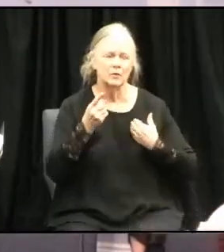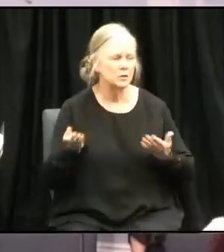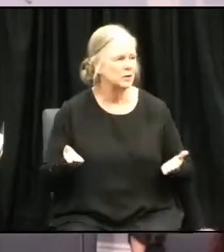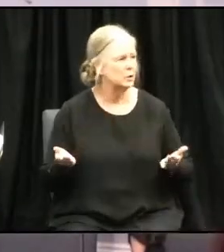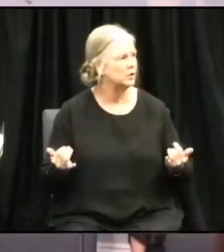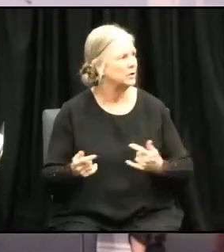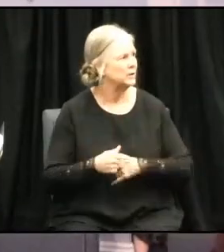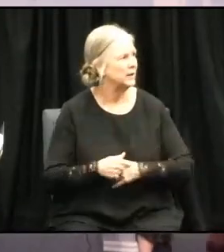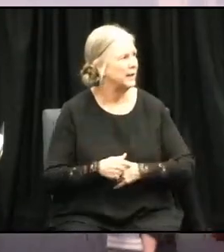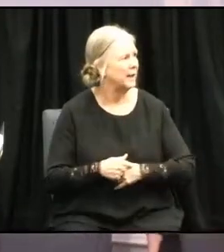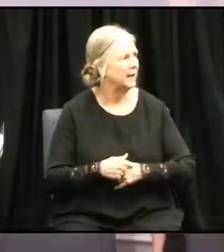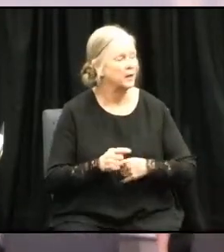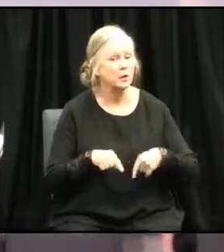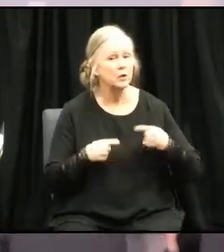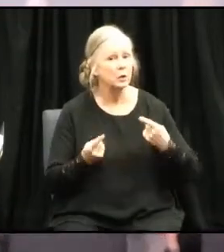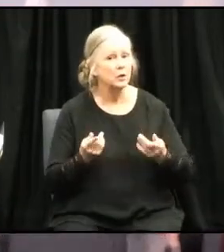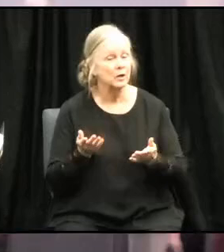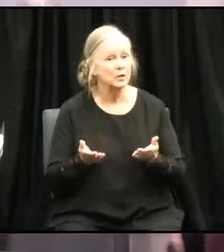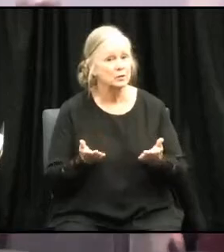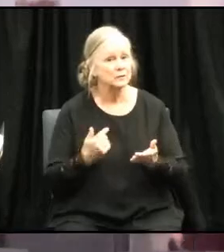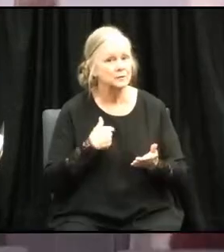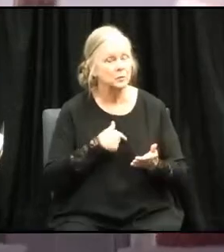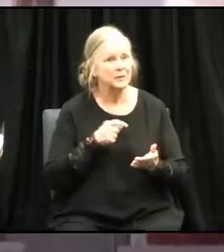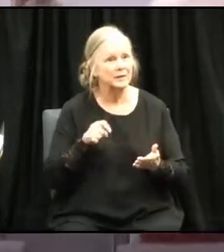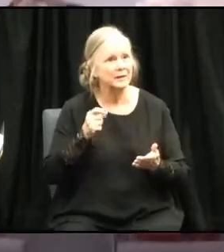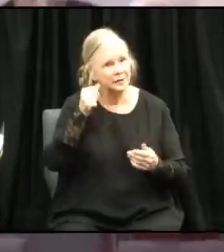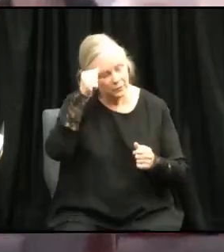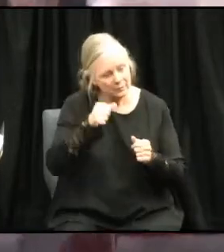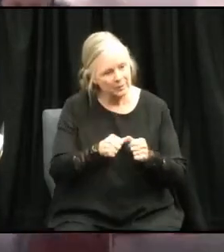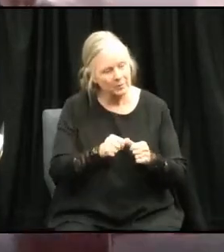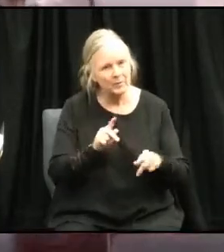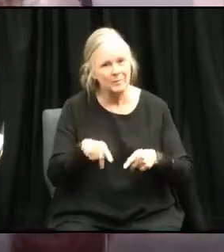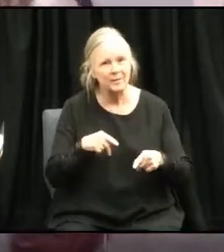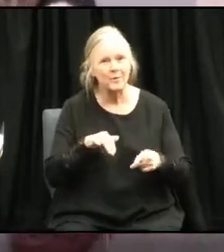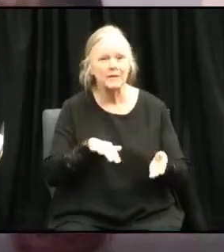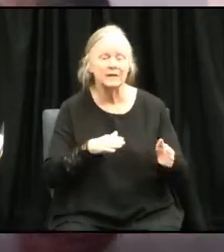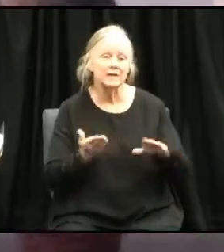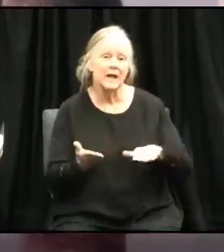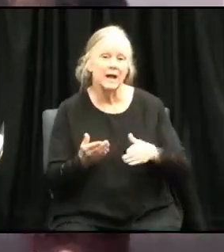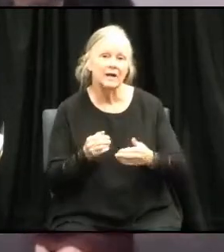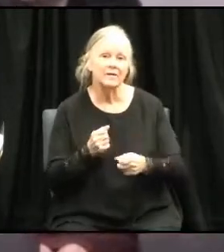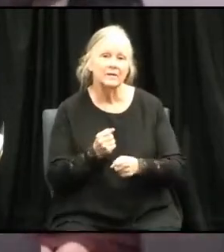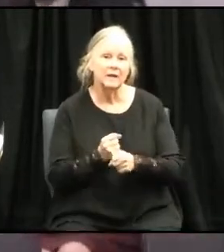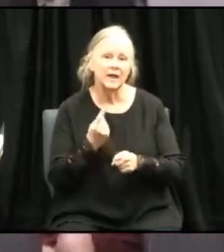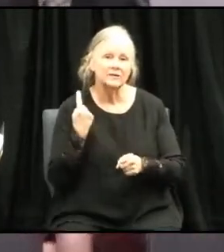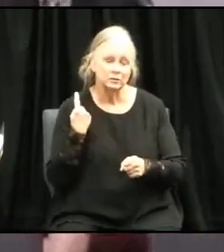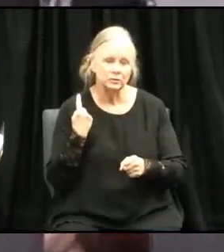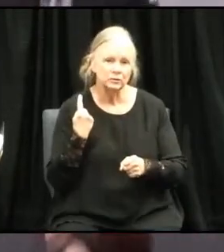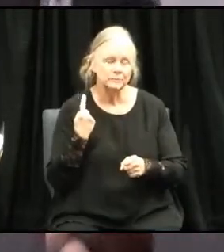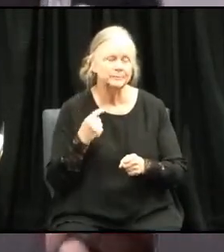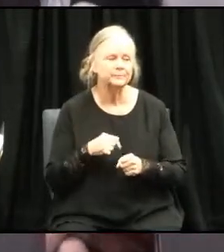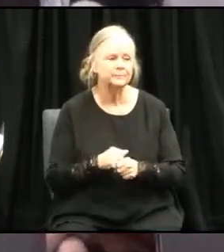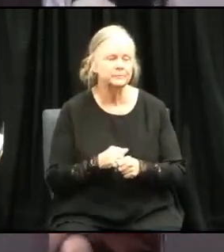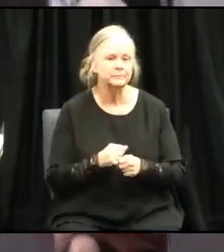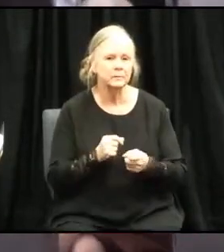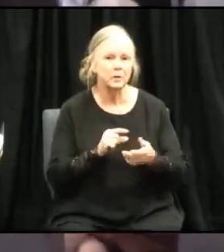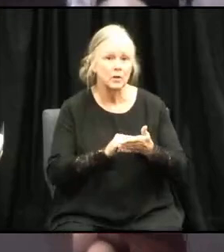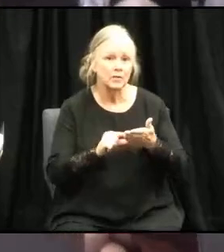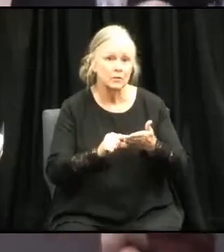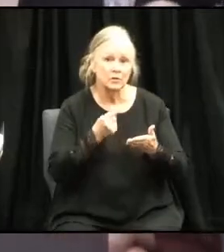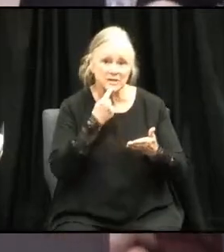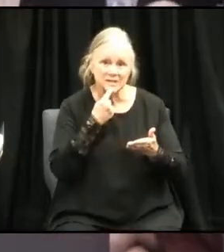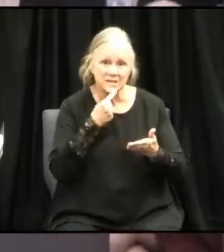Just a minute to remember those who we have lost in the past year. The scriptures say to us,